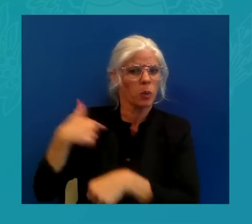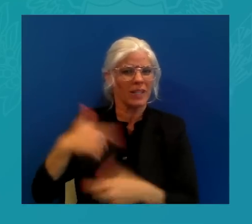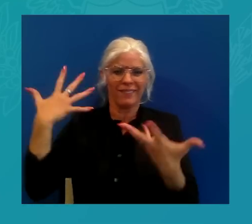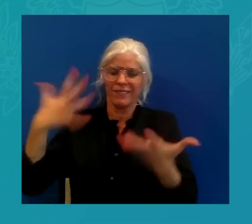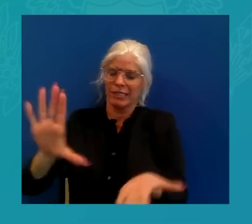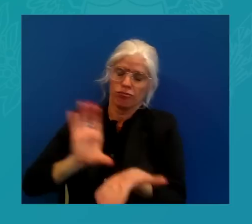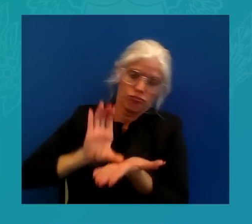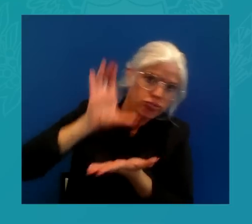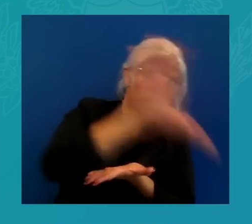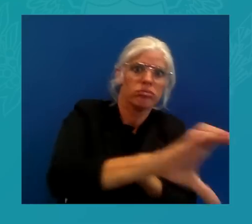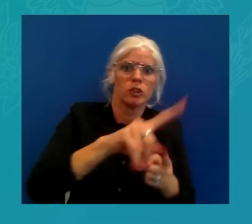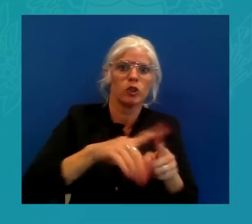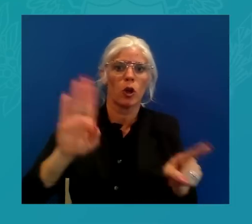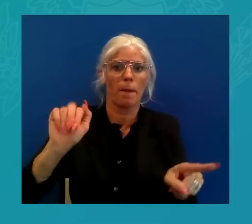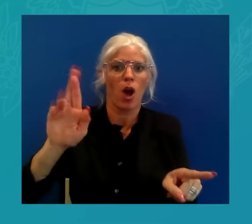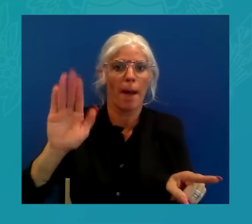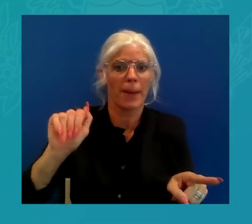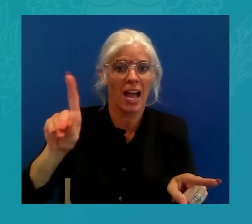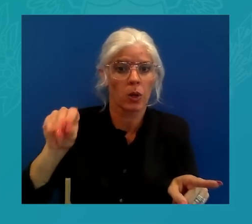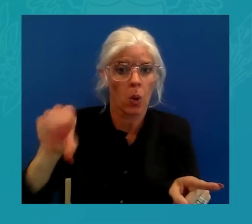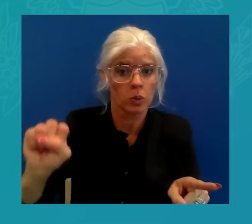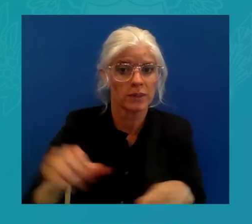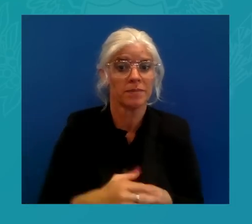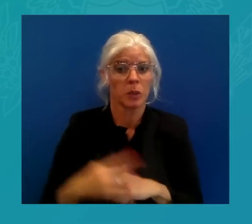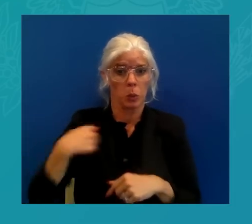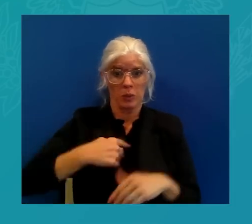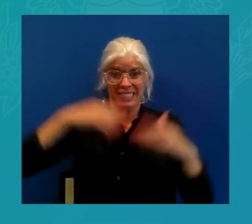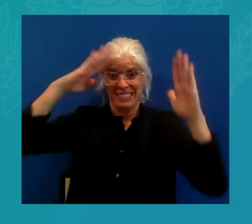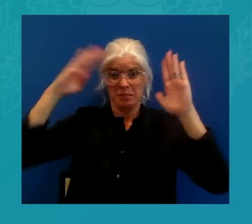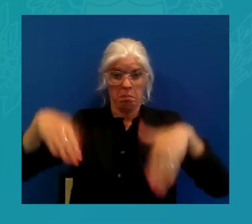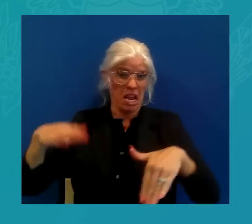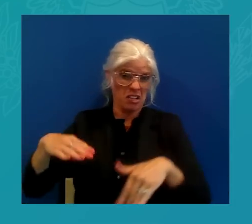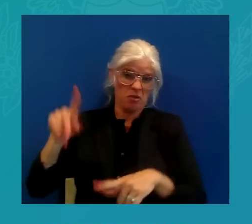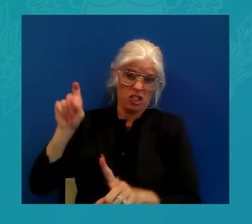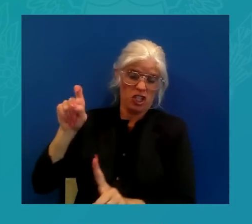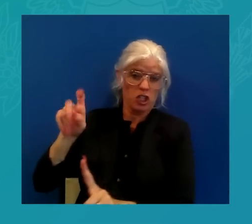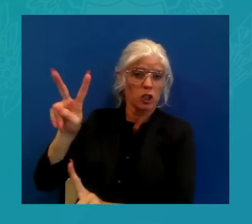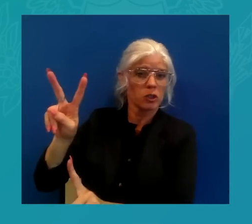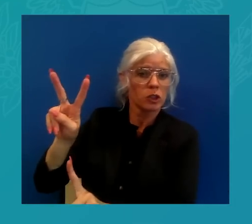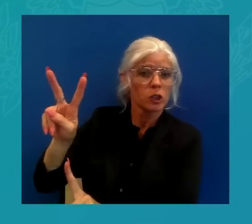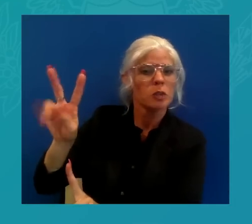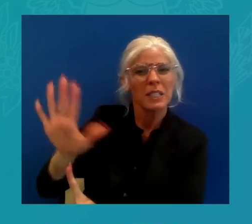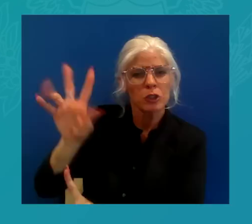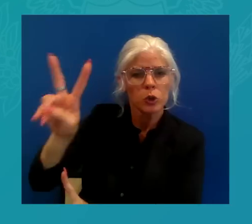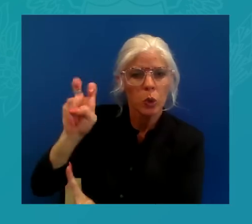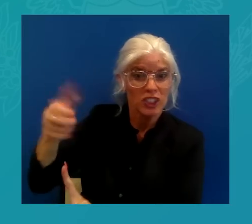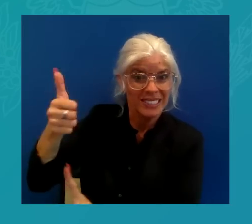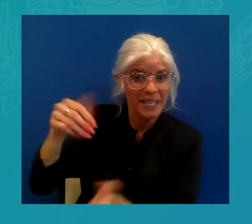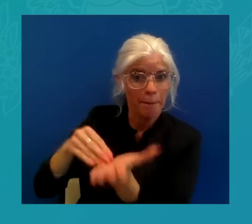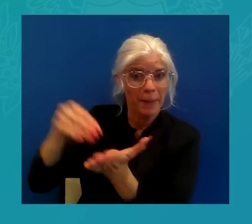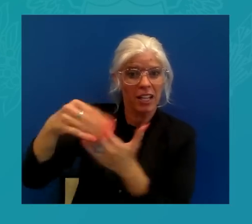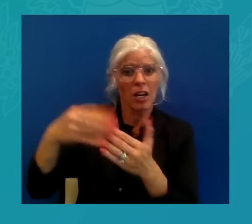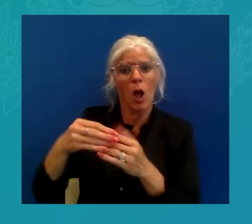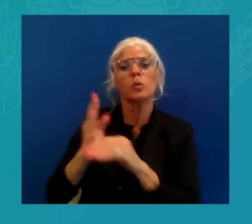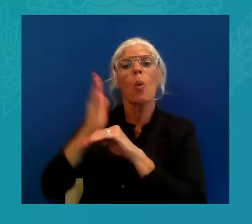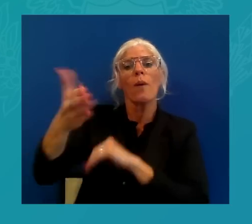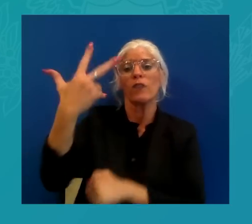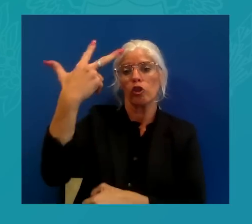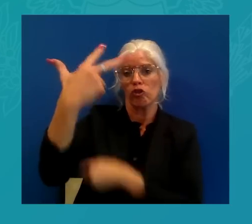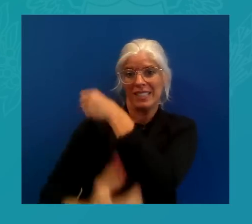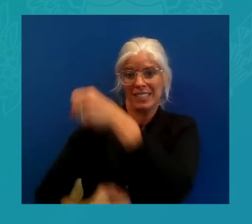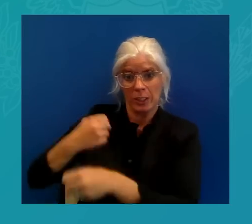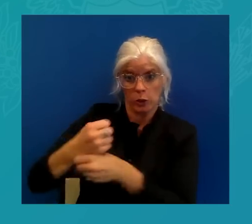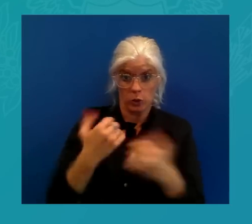announce additional PAC 2030 investments. One, specifically, a $20 million investment